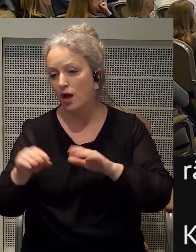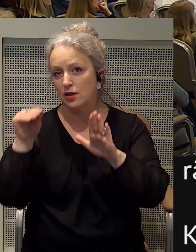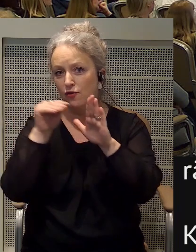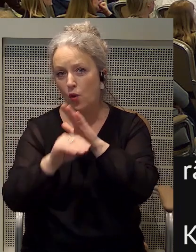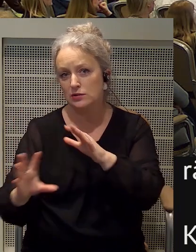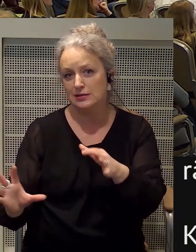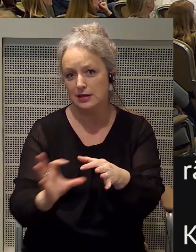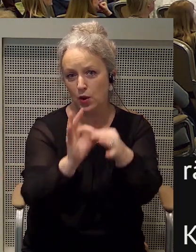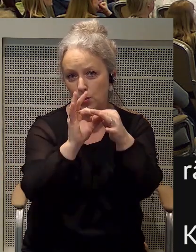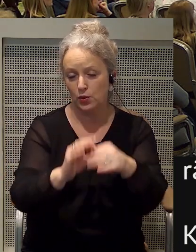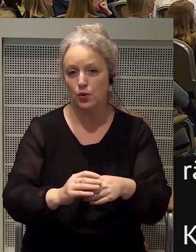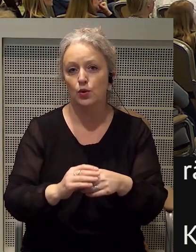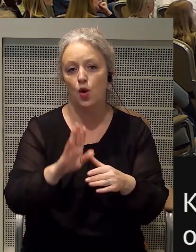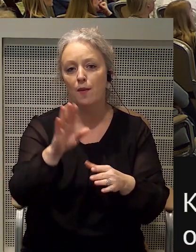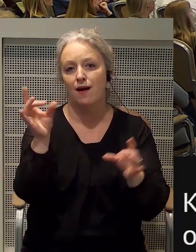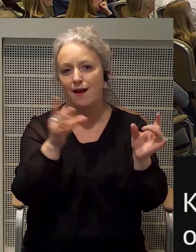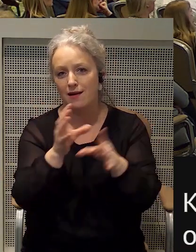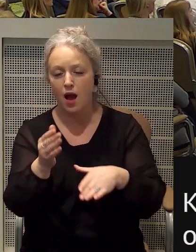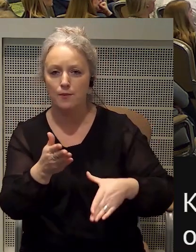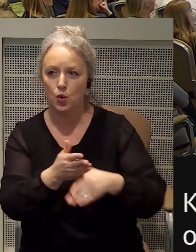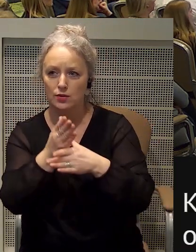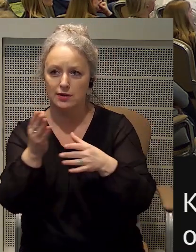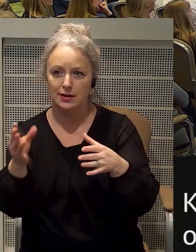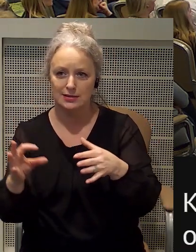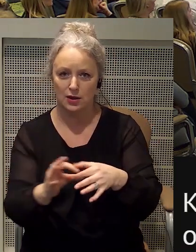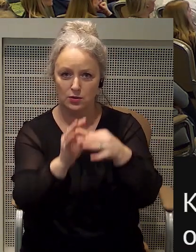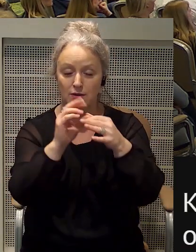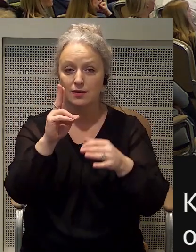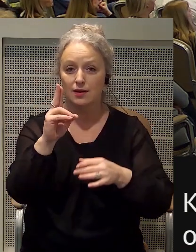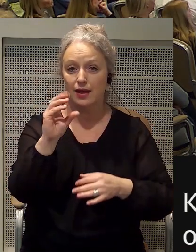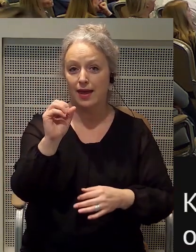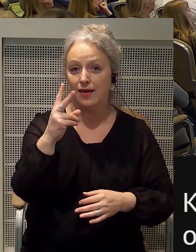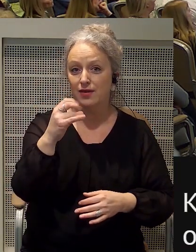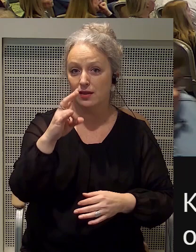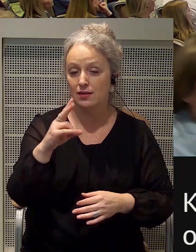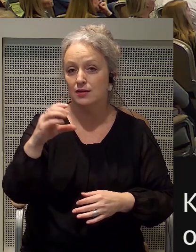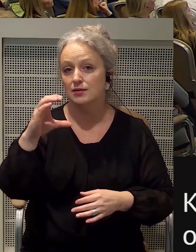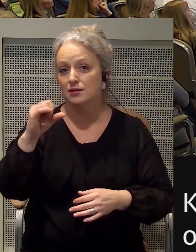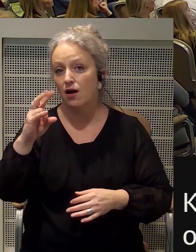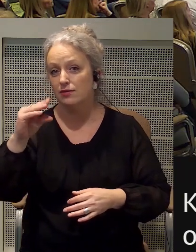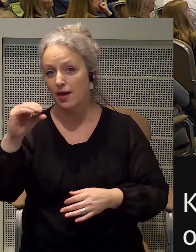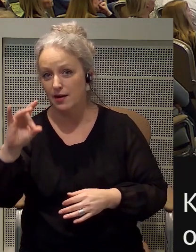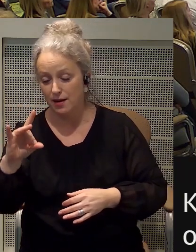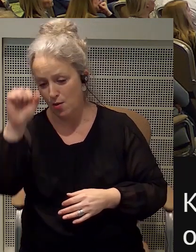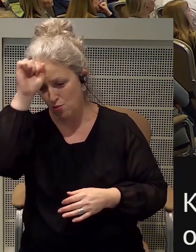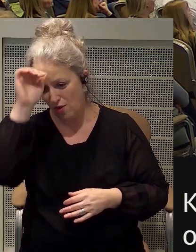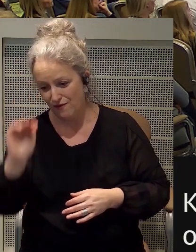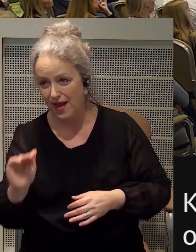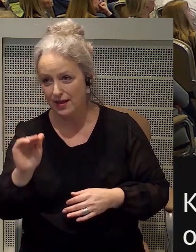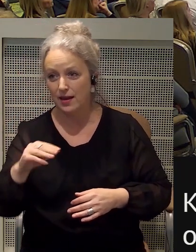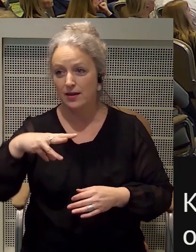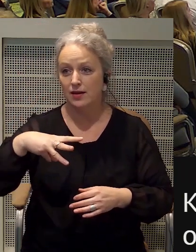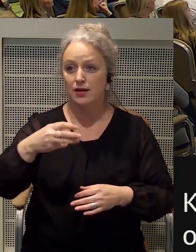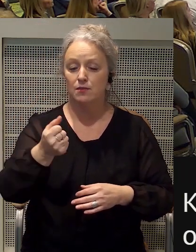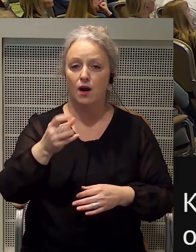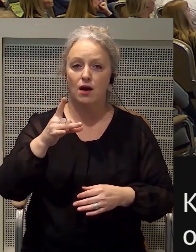I would like to tell you about two stories compared to connected to the campaigns and